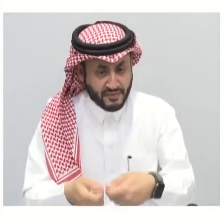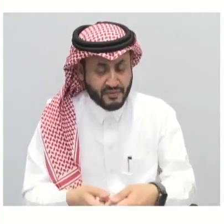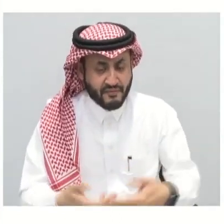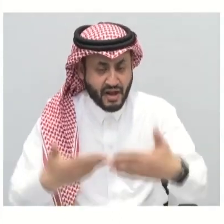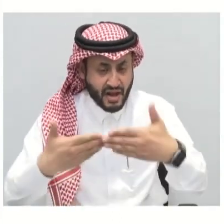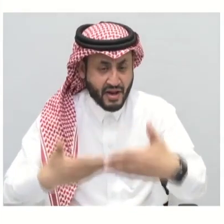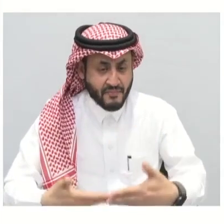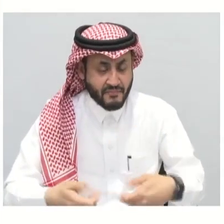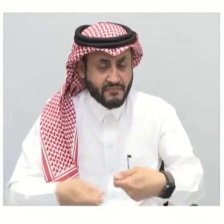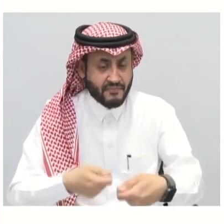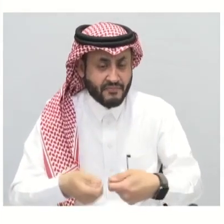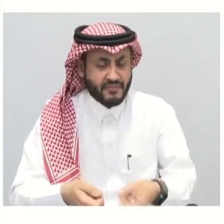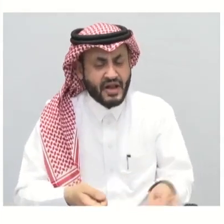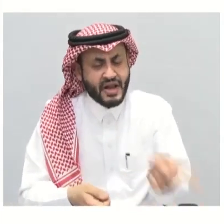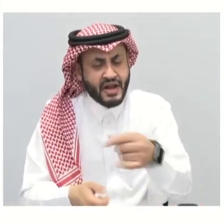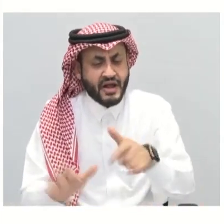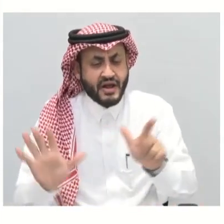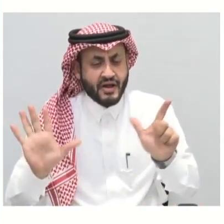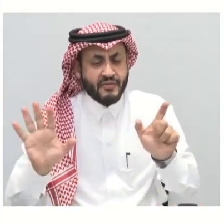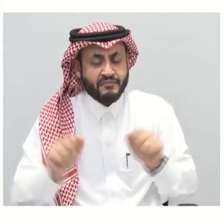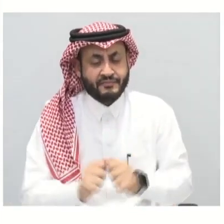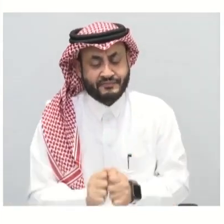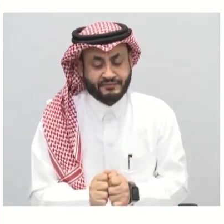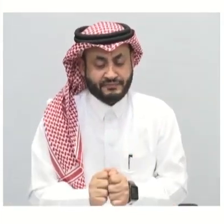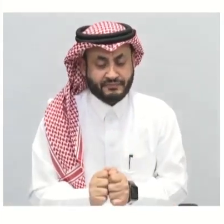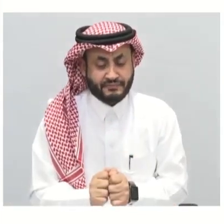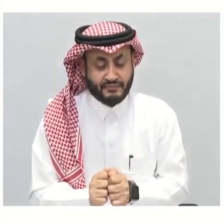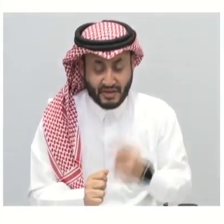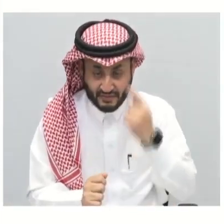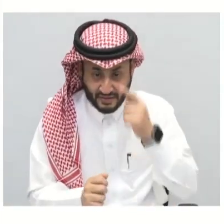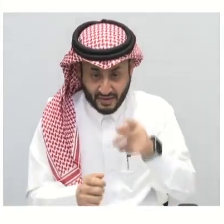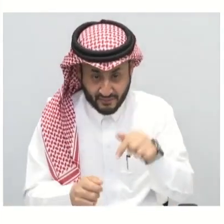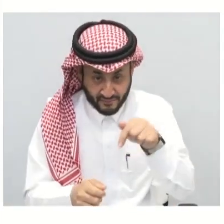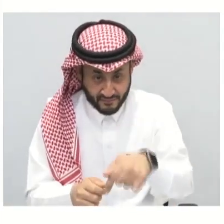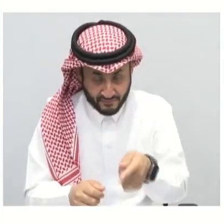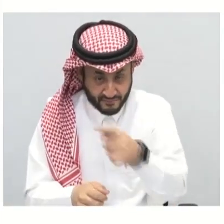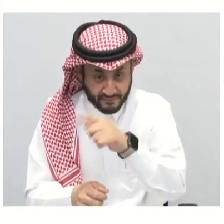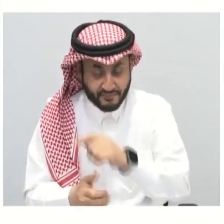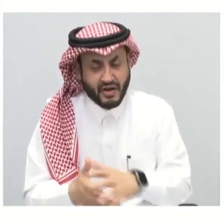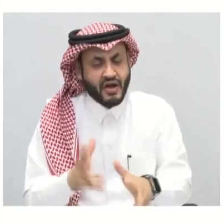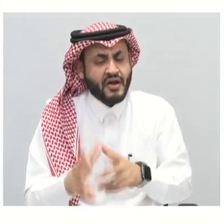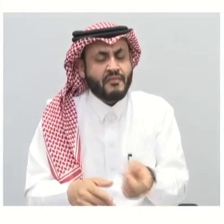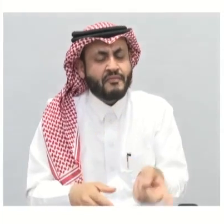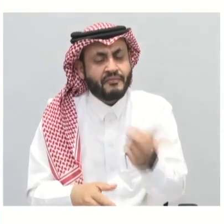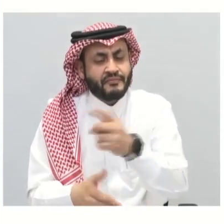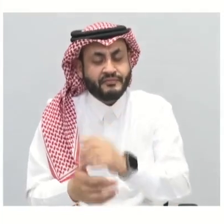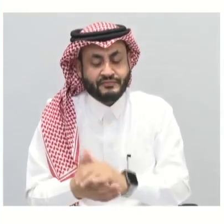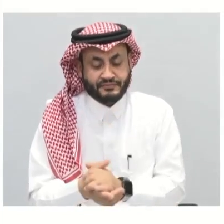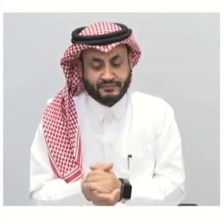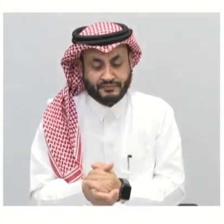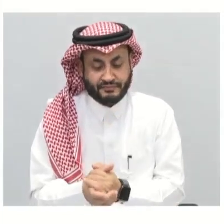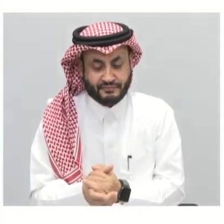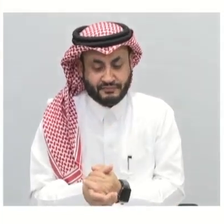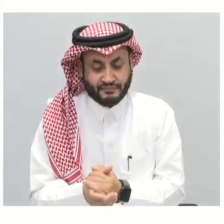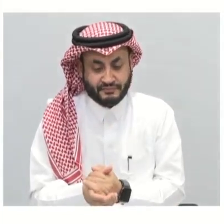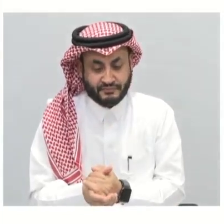grocery next week. So this is how can we use the present progressive to talk about the future